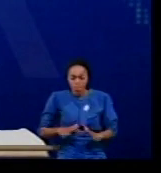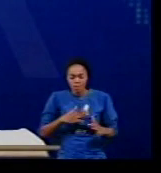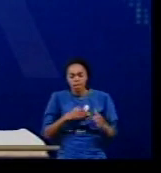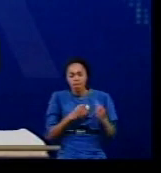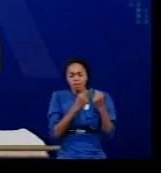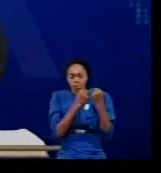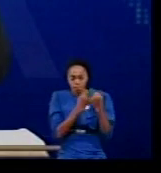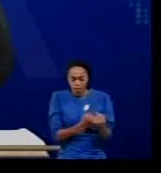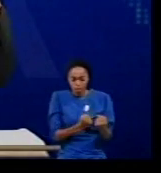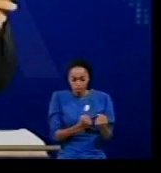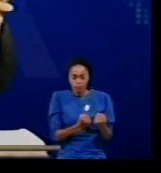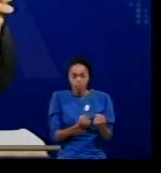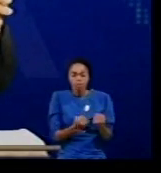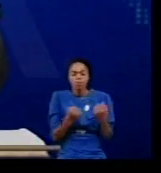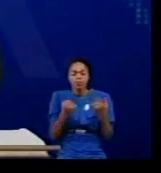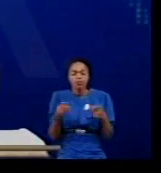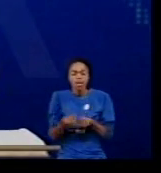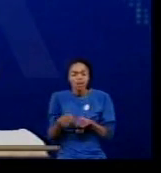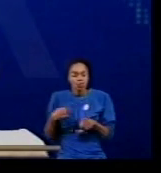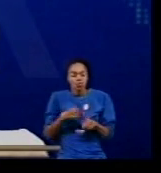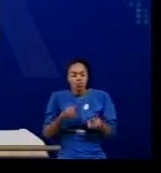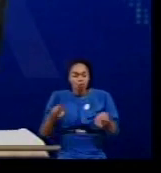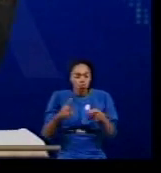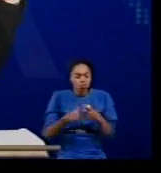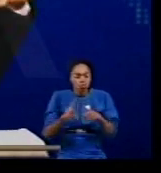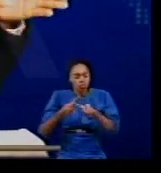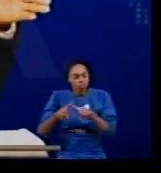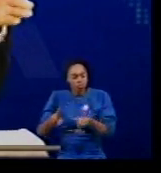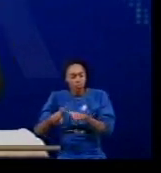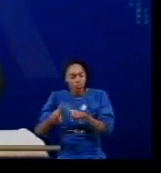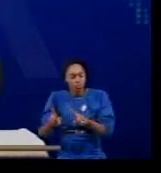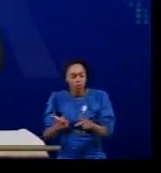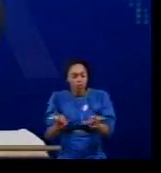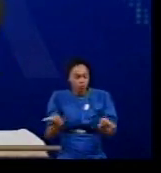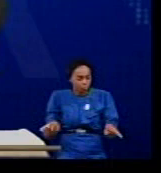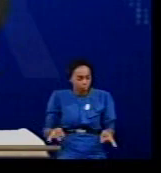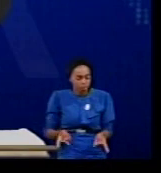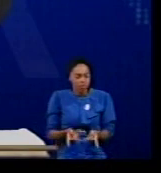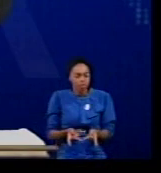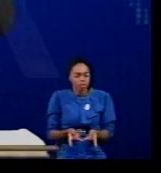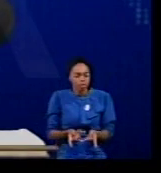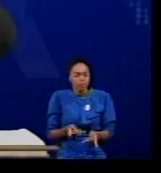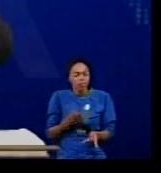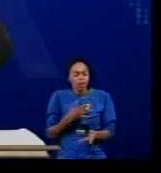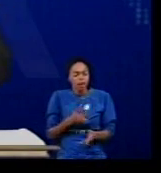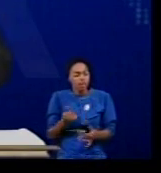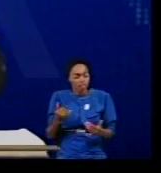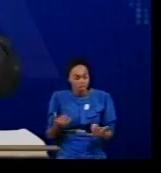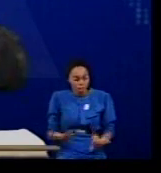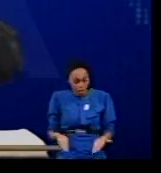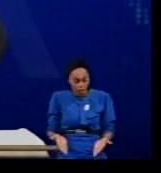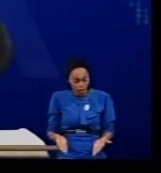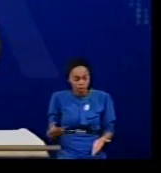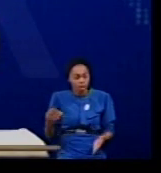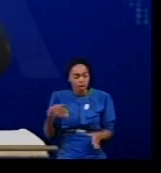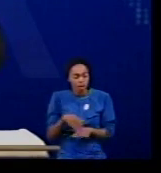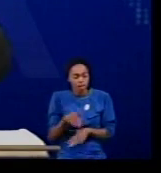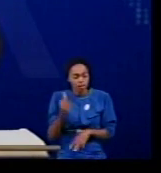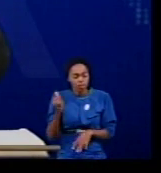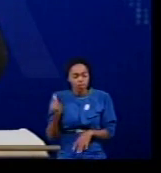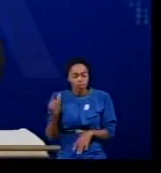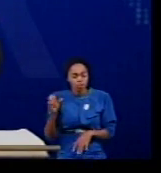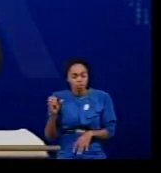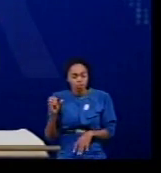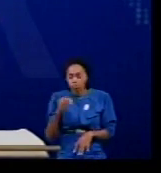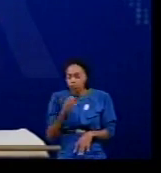forgiven, you're saved, you're born again, you're a child of God. Now you have the peace of God being justified by faith. And then it